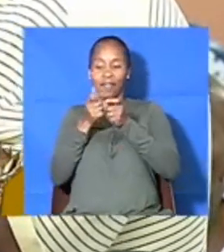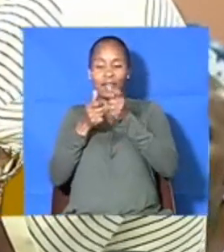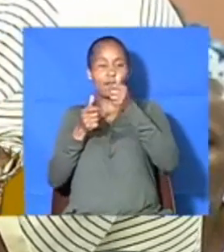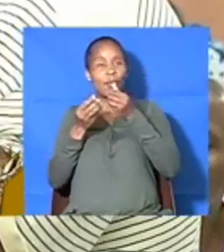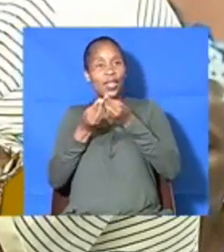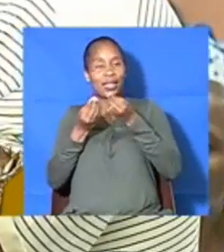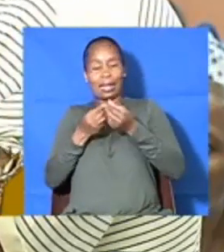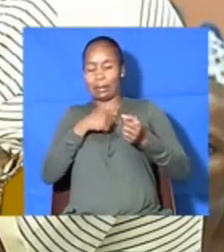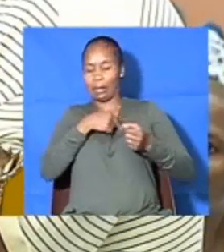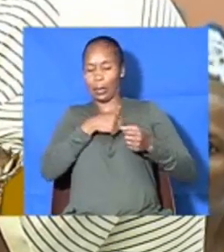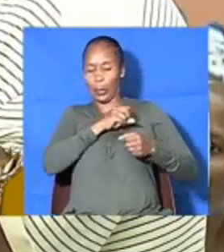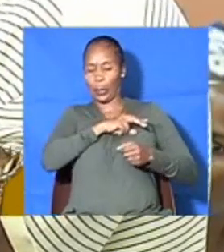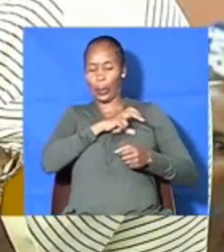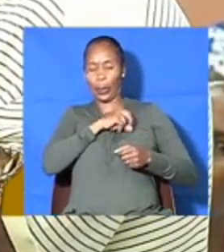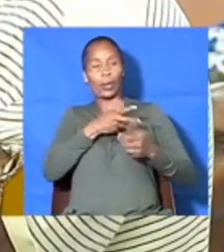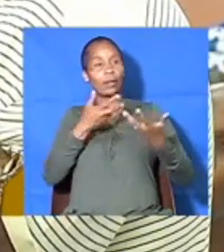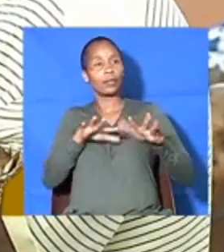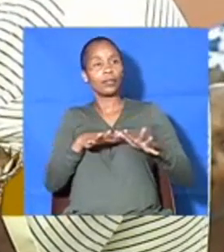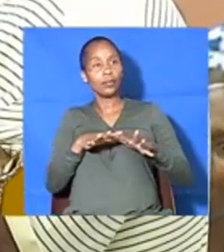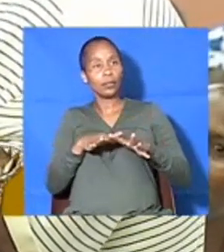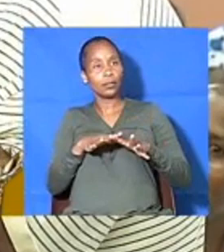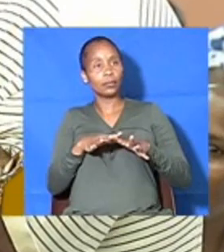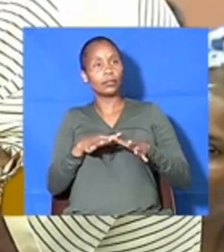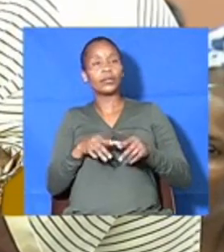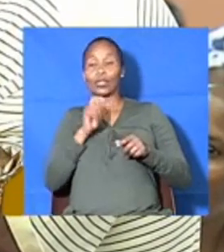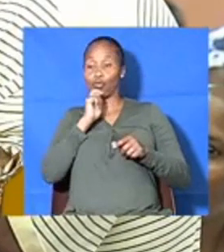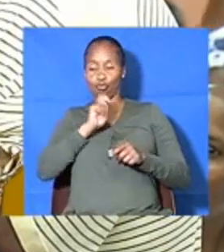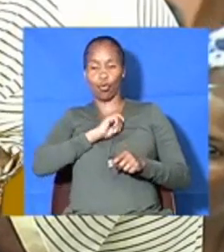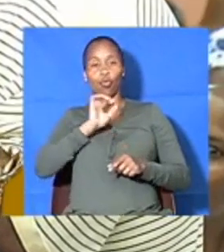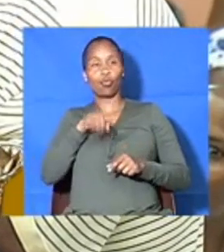again, I'm saying I'm supporting the bill